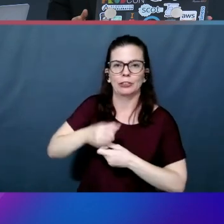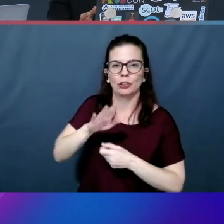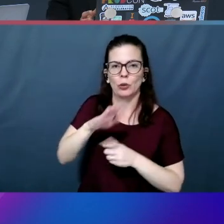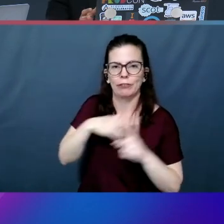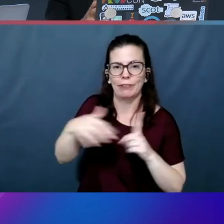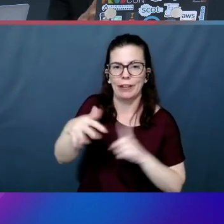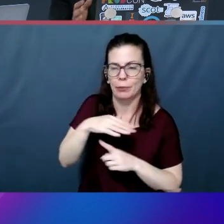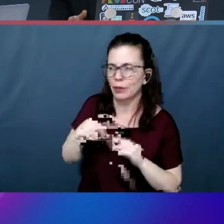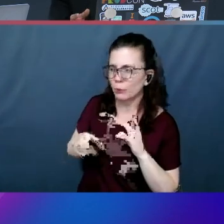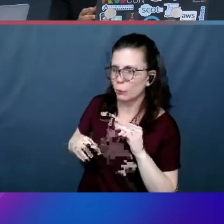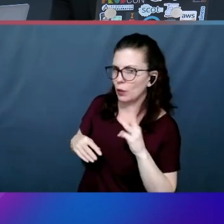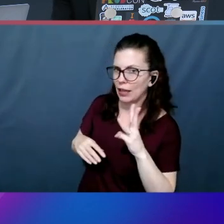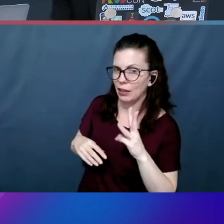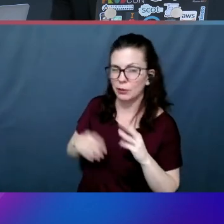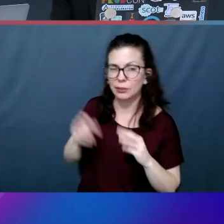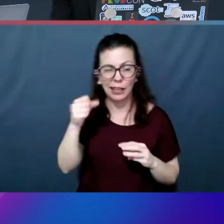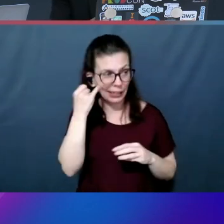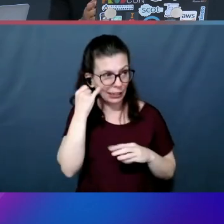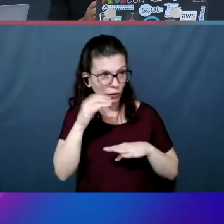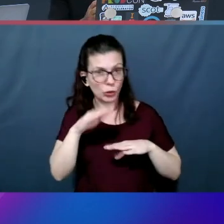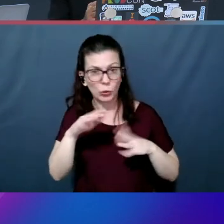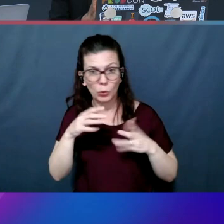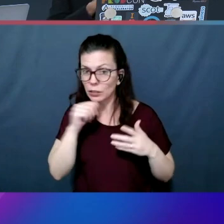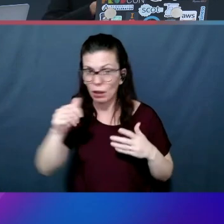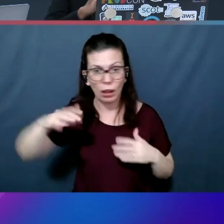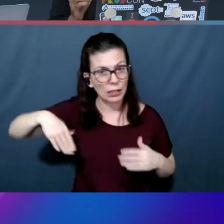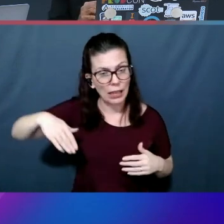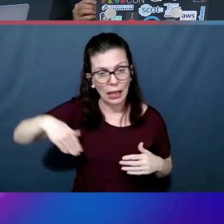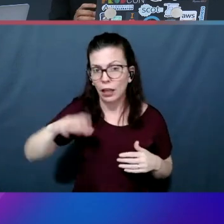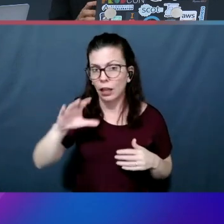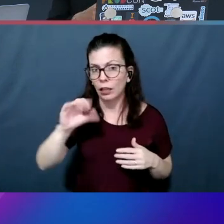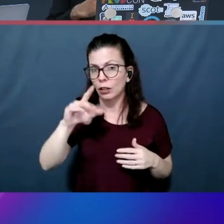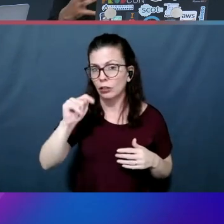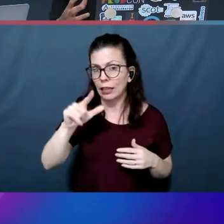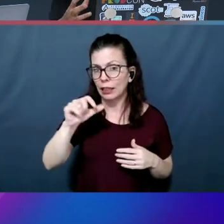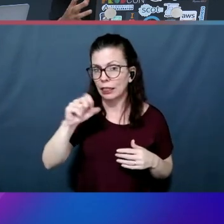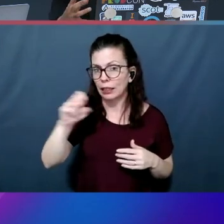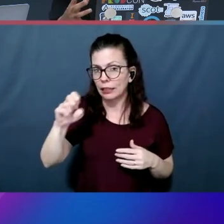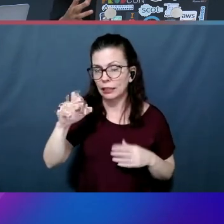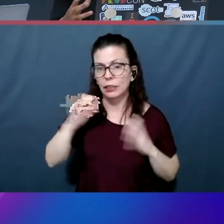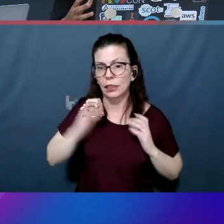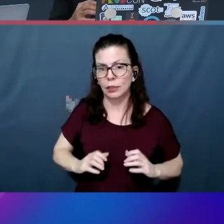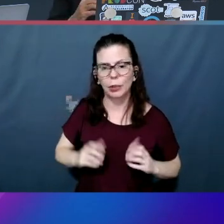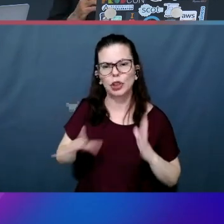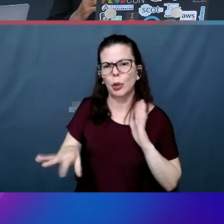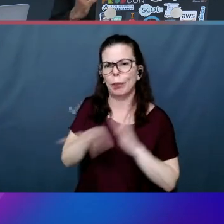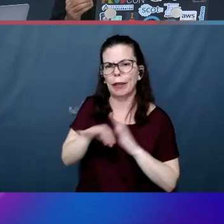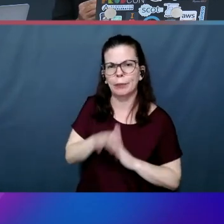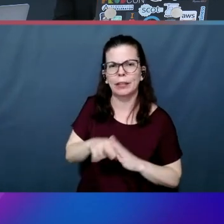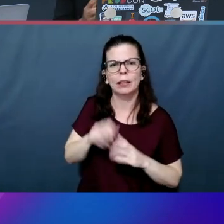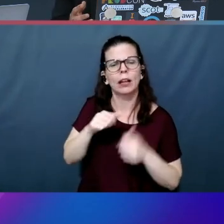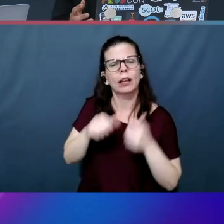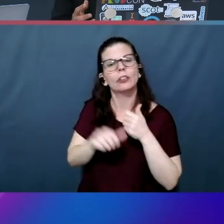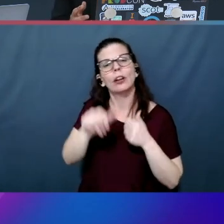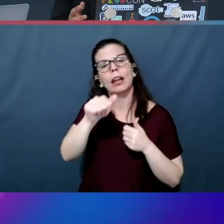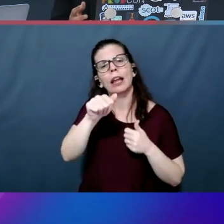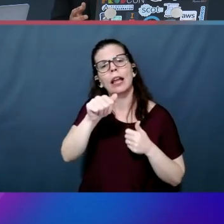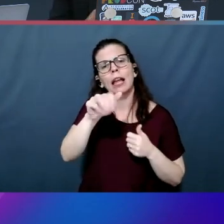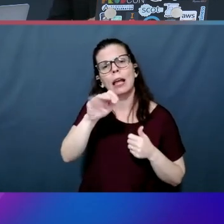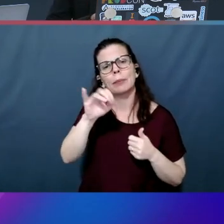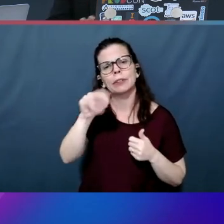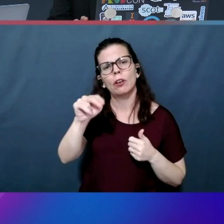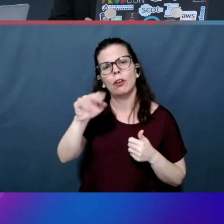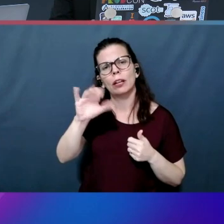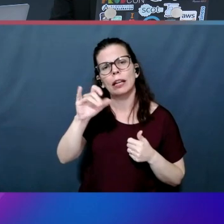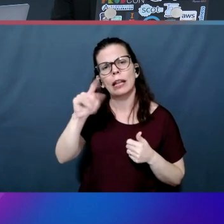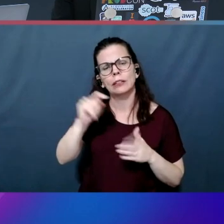aren't a contact lens customer yet, all you have to do is select a couple of checkboxes within Amazon Connect, and you can get started in a matter of minutes.